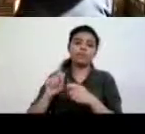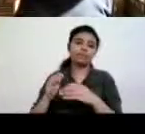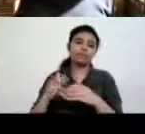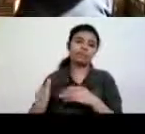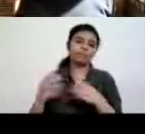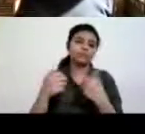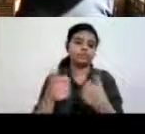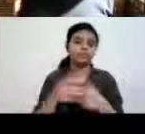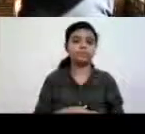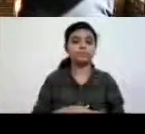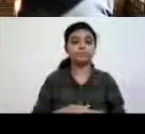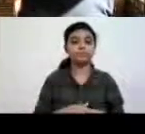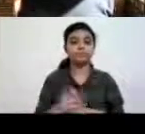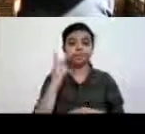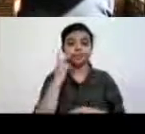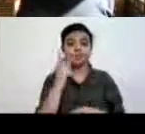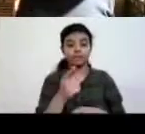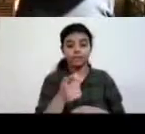So